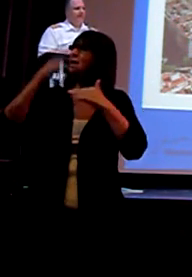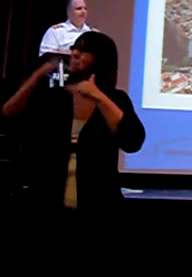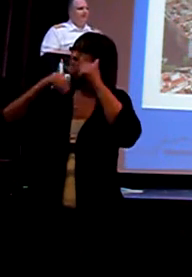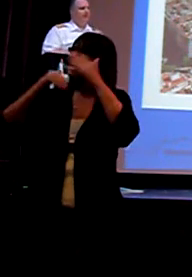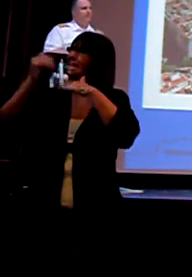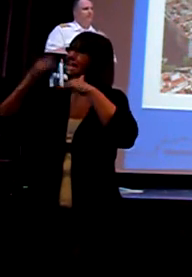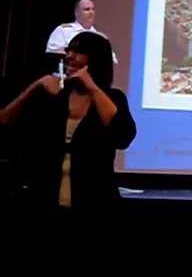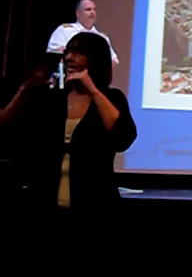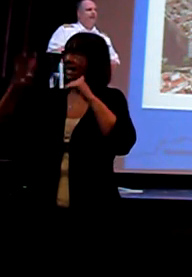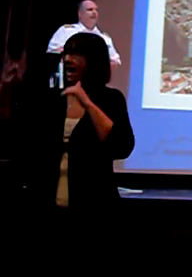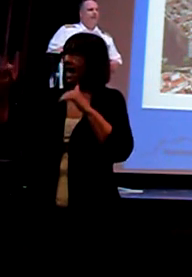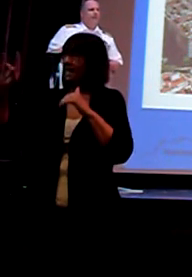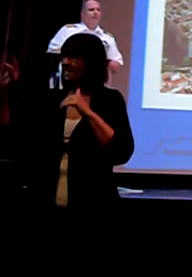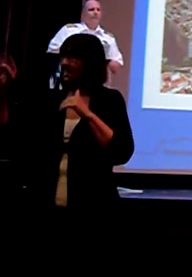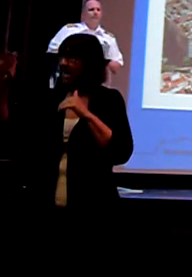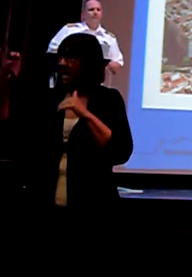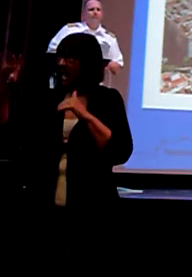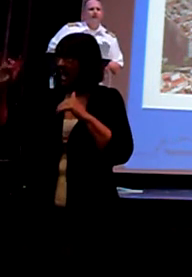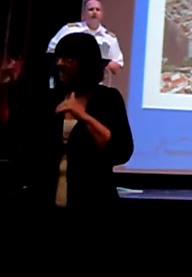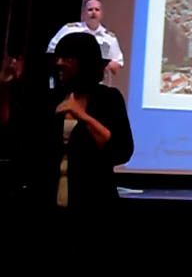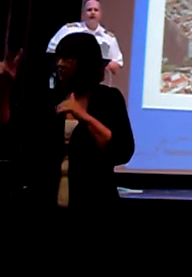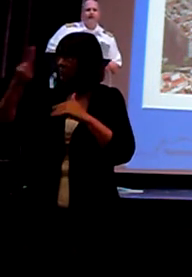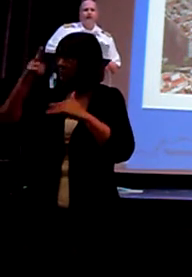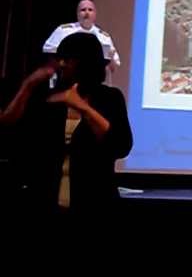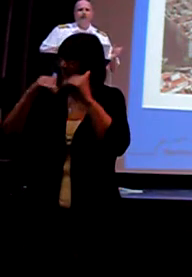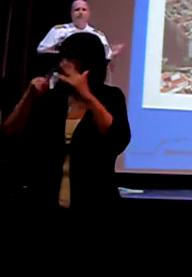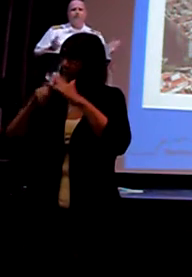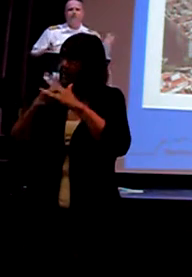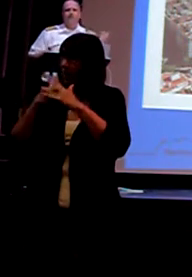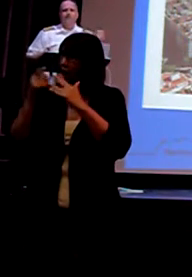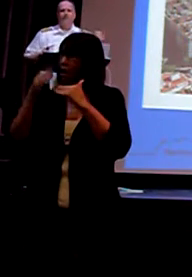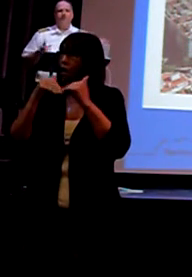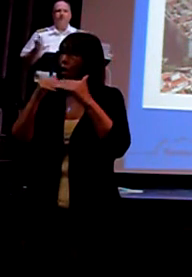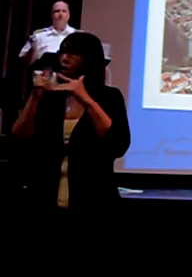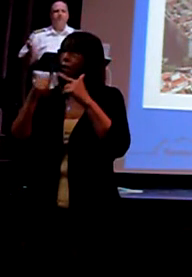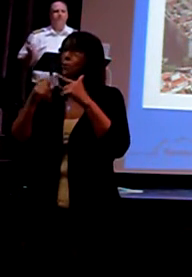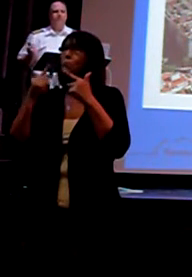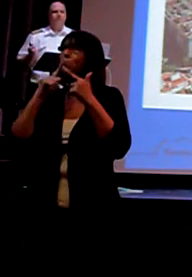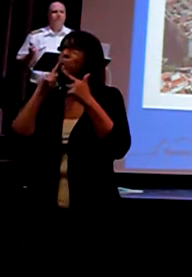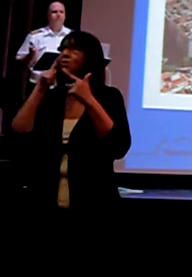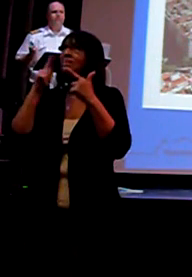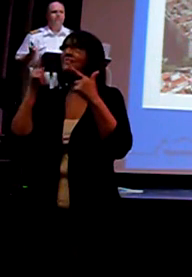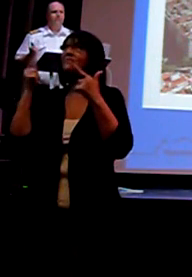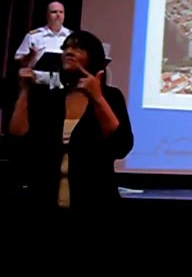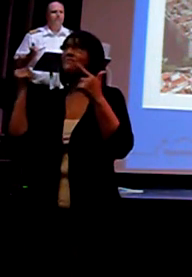that in 1882. And anybody knows when it's ready?